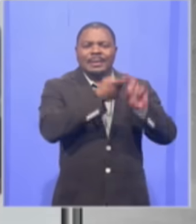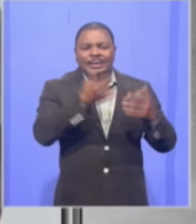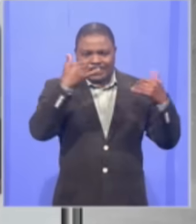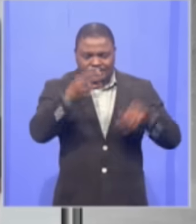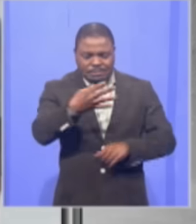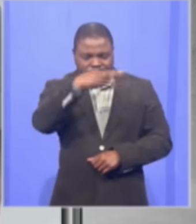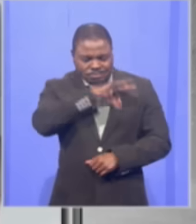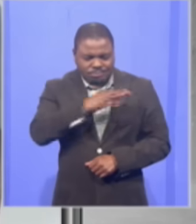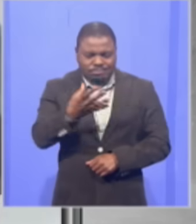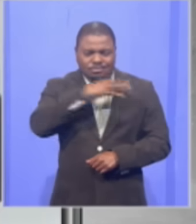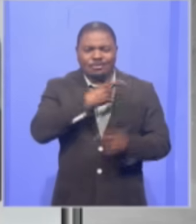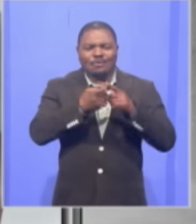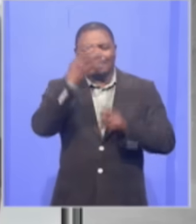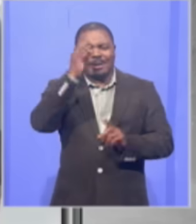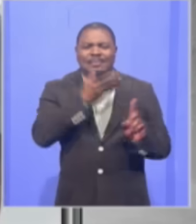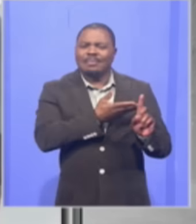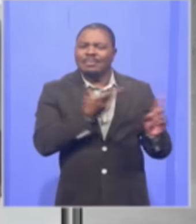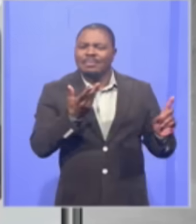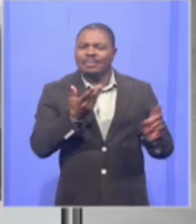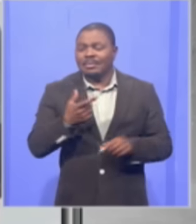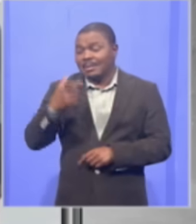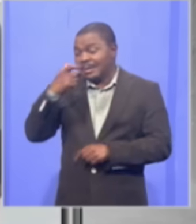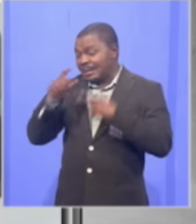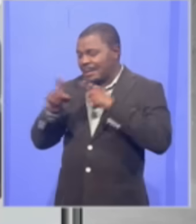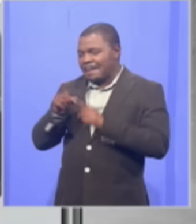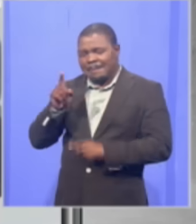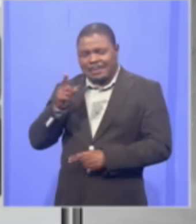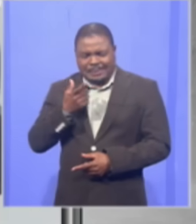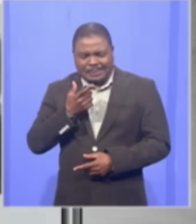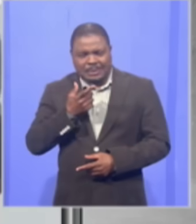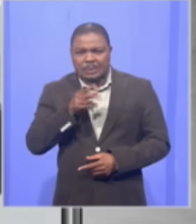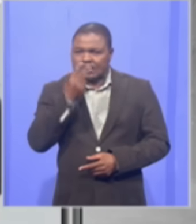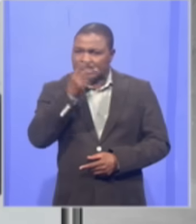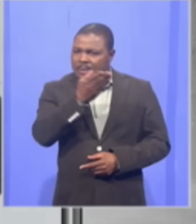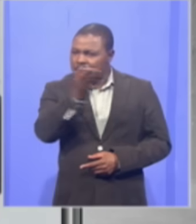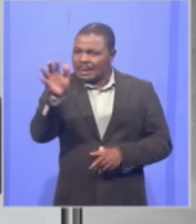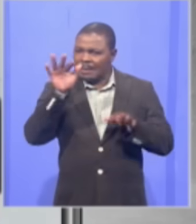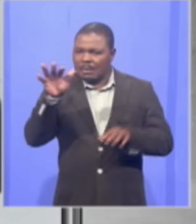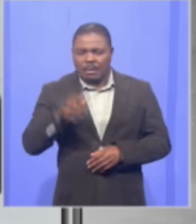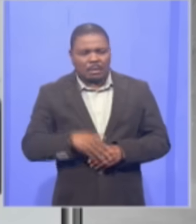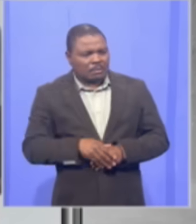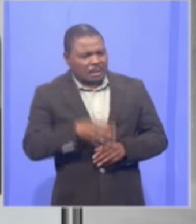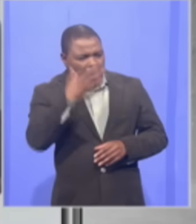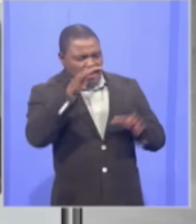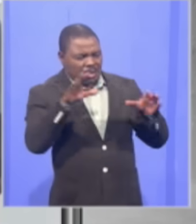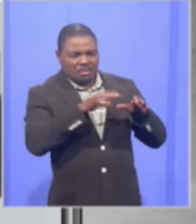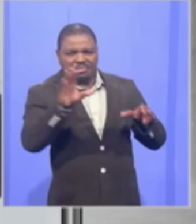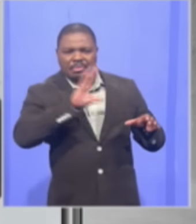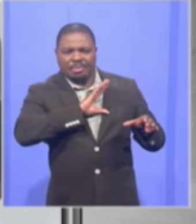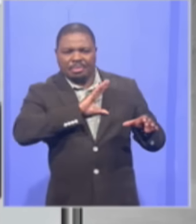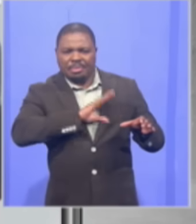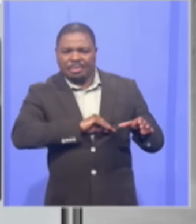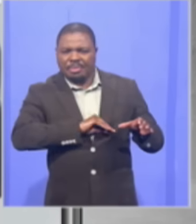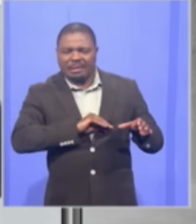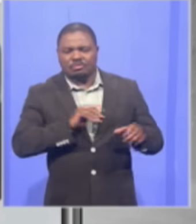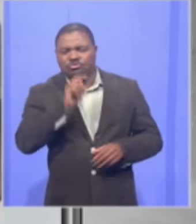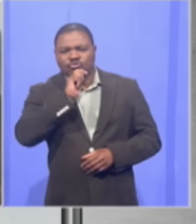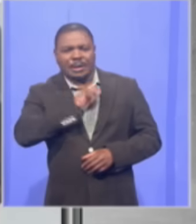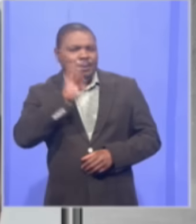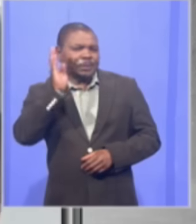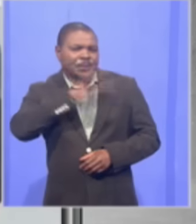setšhaba le hona jwale. Sena Ramaphosa se tswa fela ke gore wa bona hore setšhaba se lahlehelwa ke tshepo pusong ya hae mme o leka go gotlisa